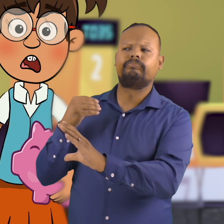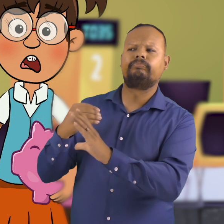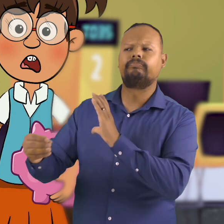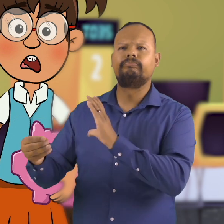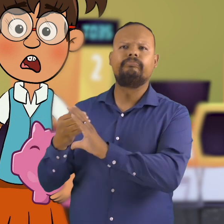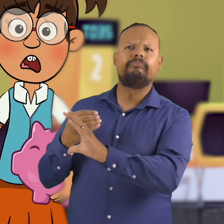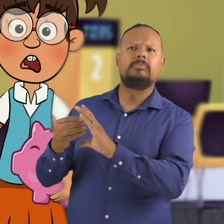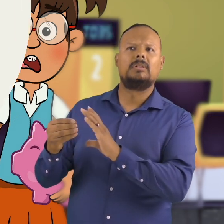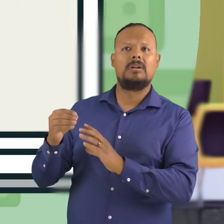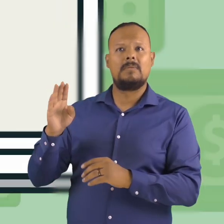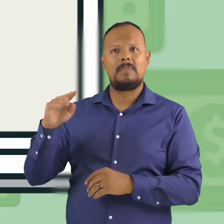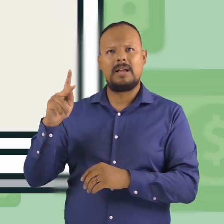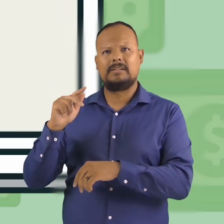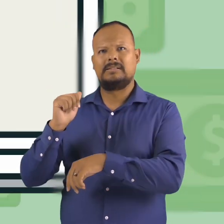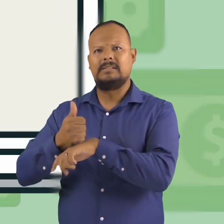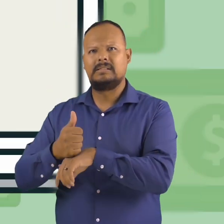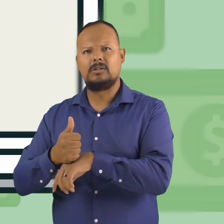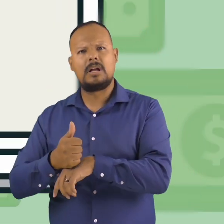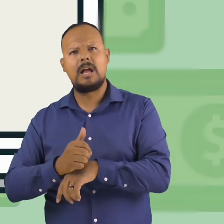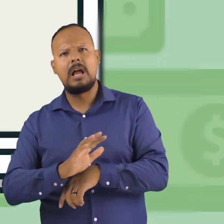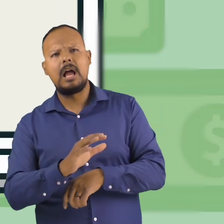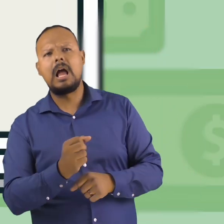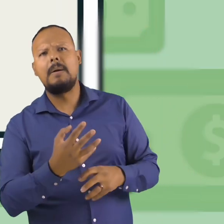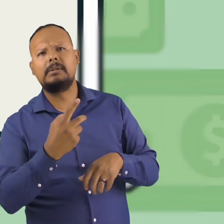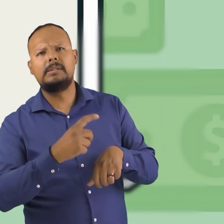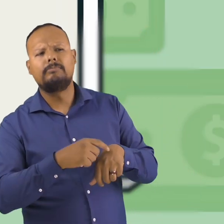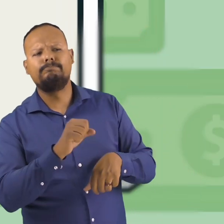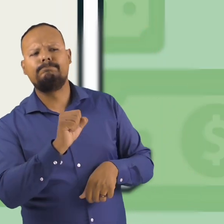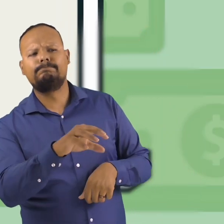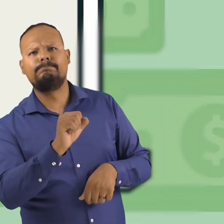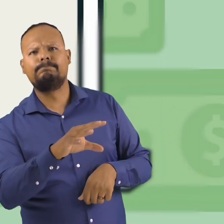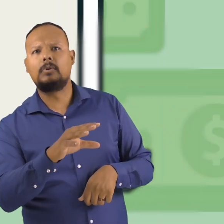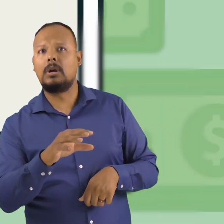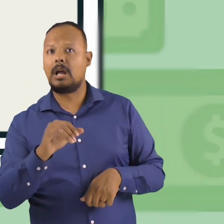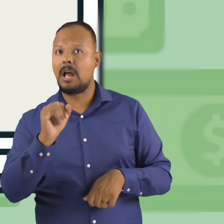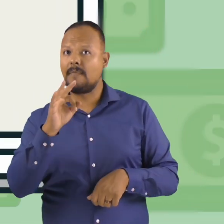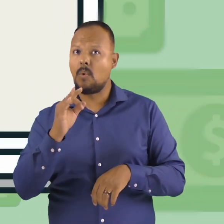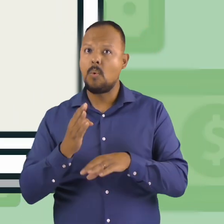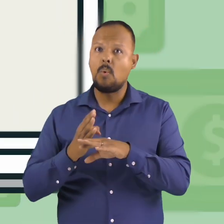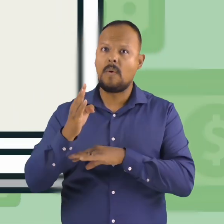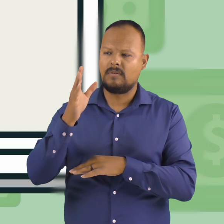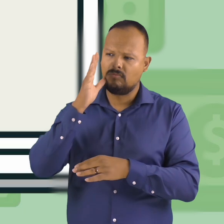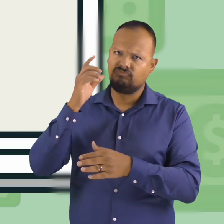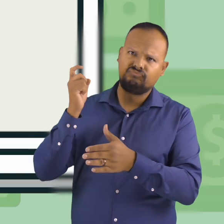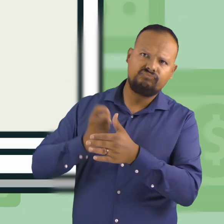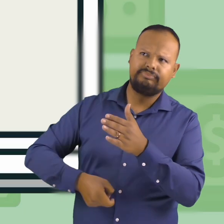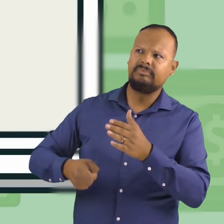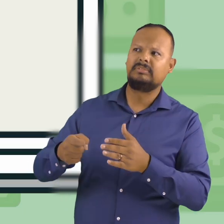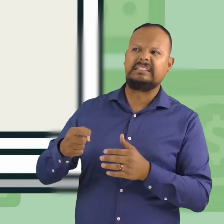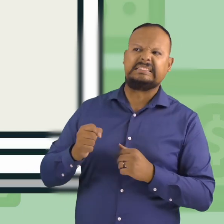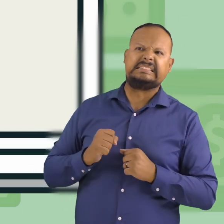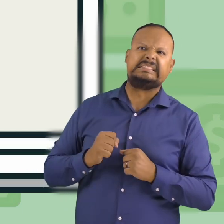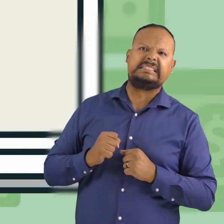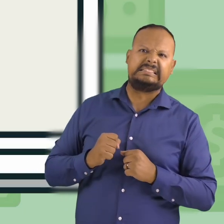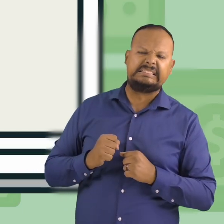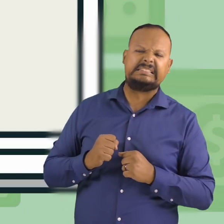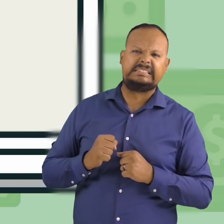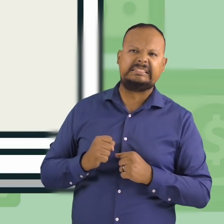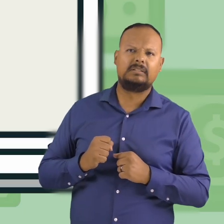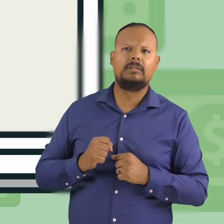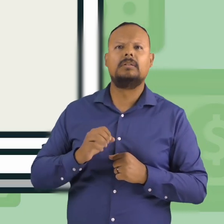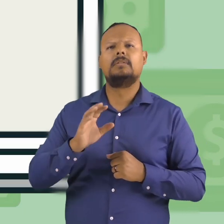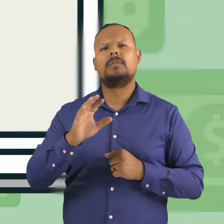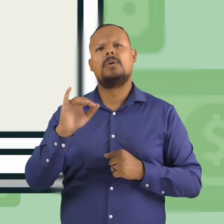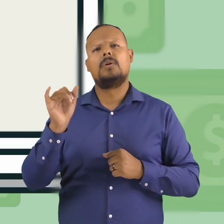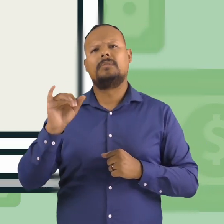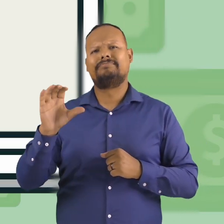you a fee. Another way a savings account is different from a checking account is that it pays